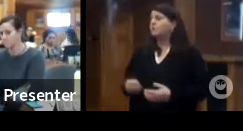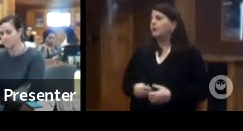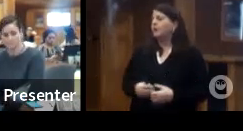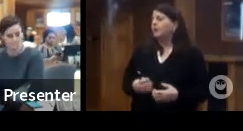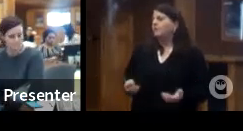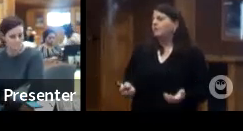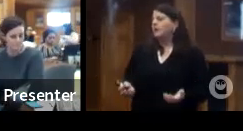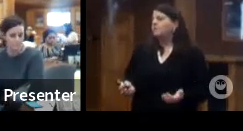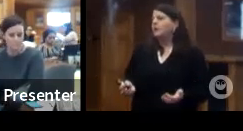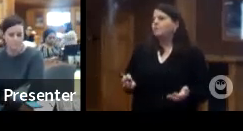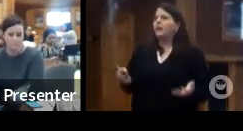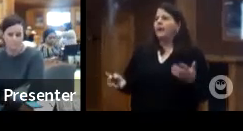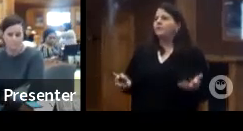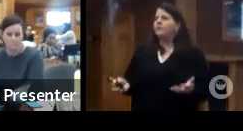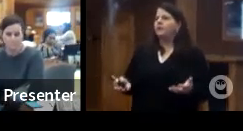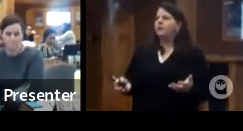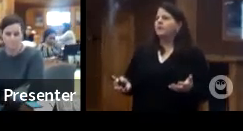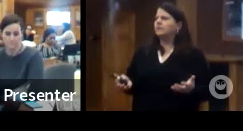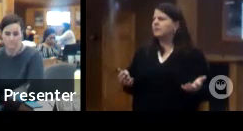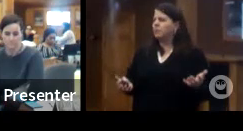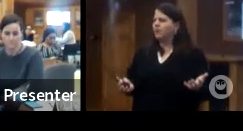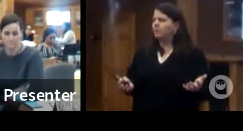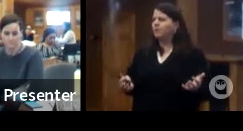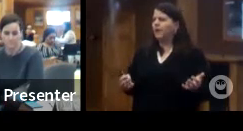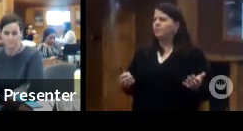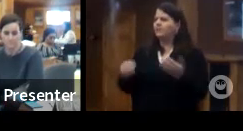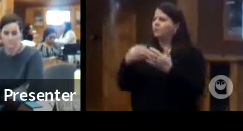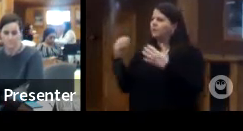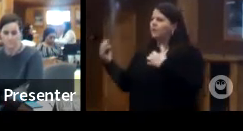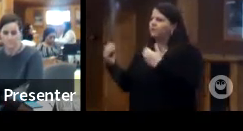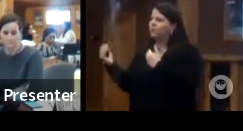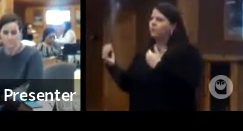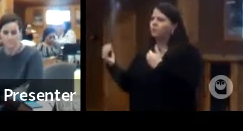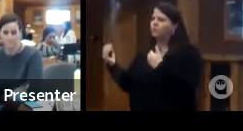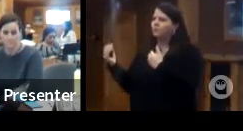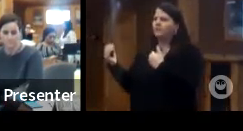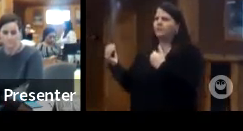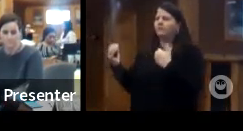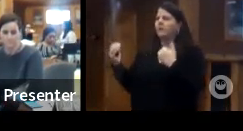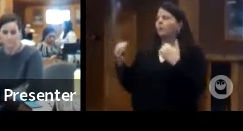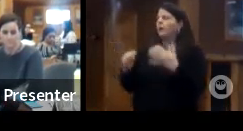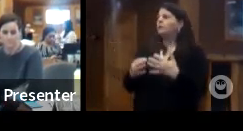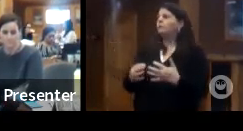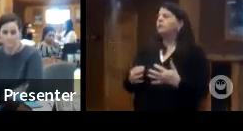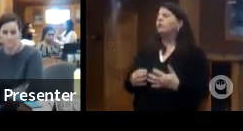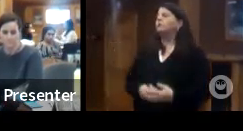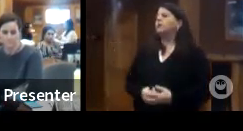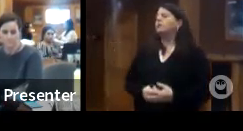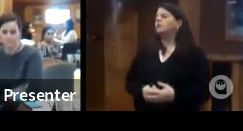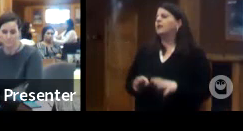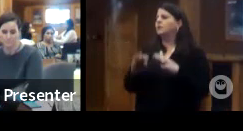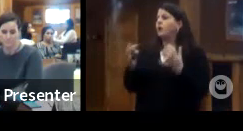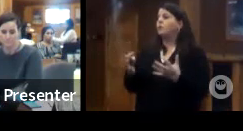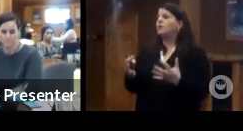even prosecutors about, if this comes up and I answer like this, do you see a problem with that? Because of course they'll have the courtroom perspective where you